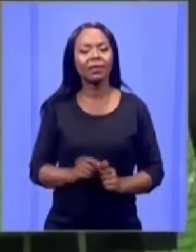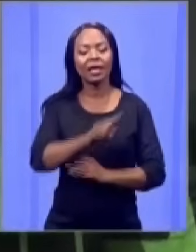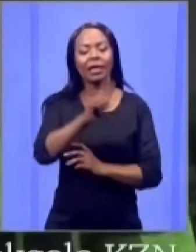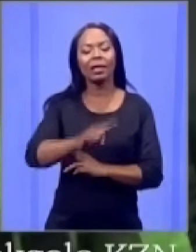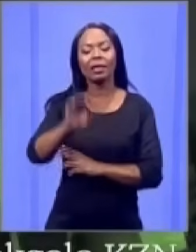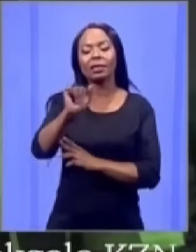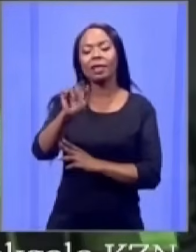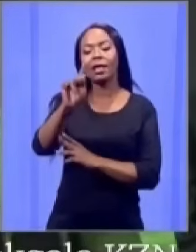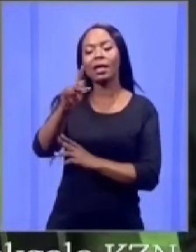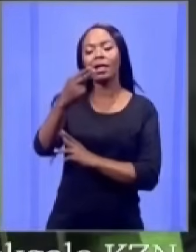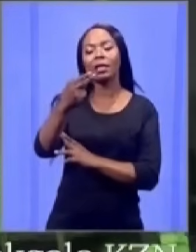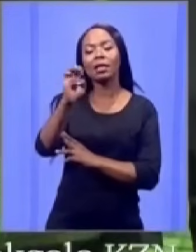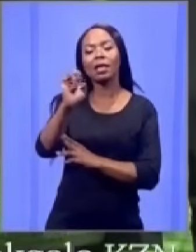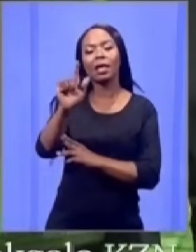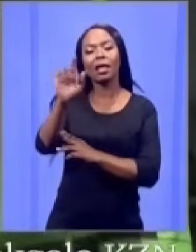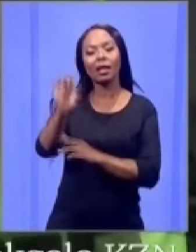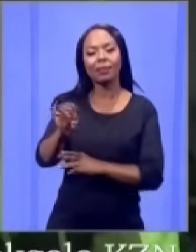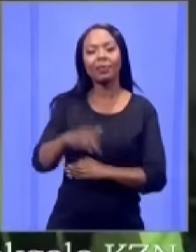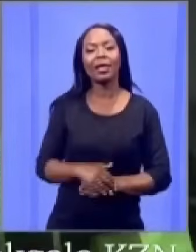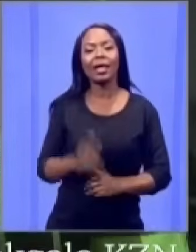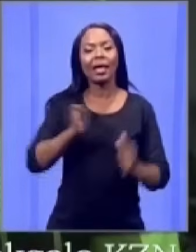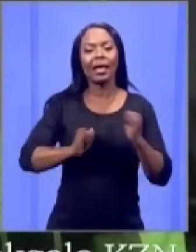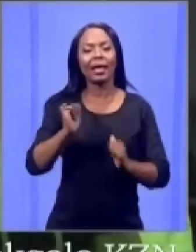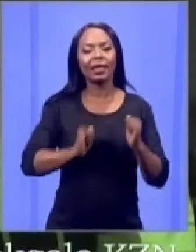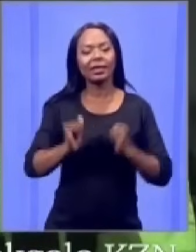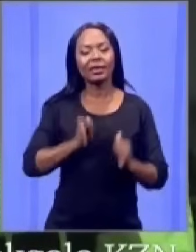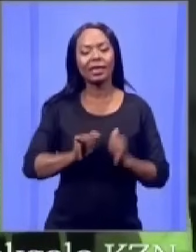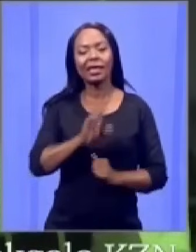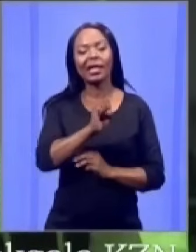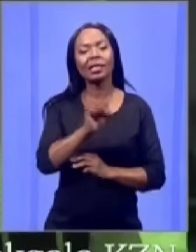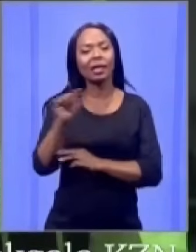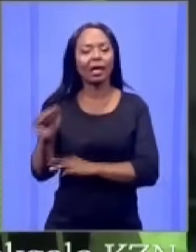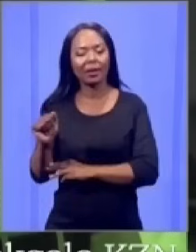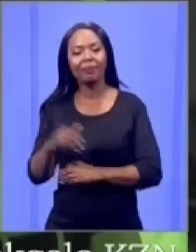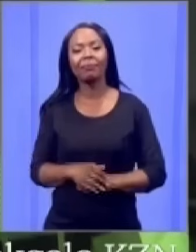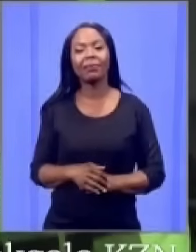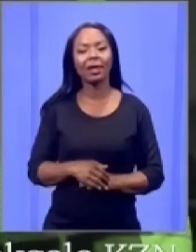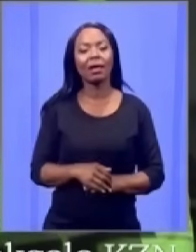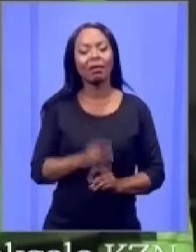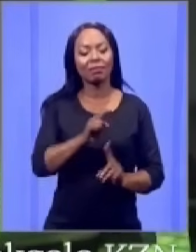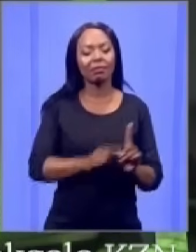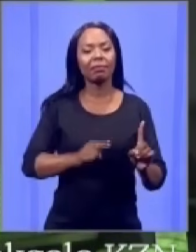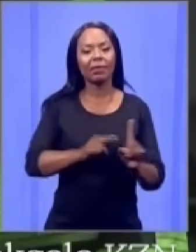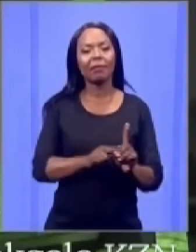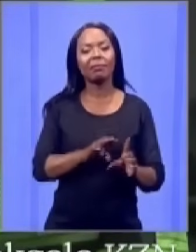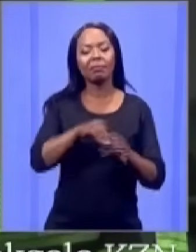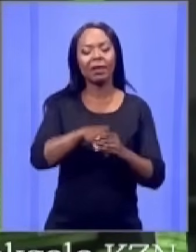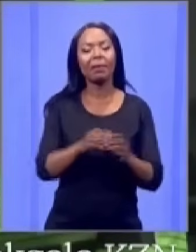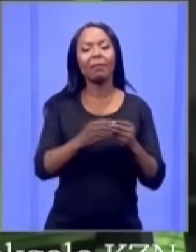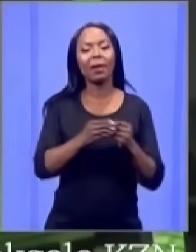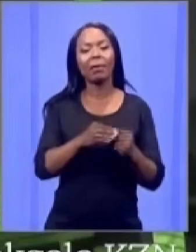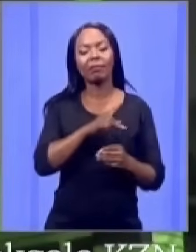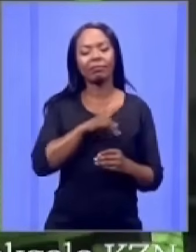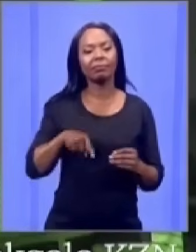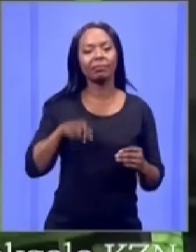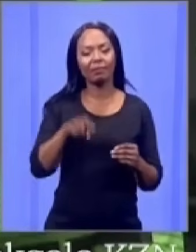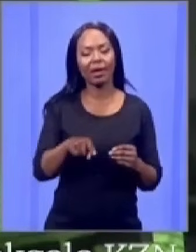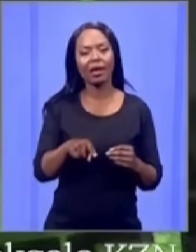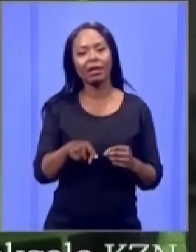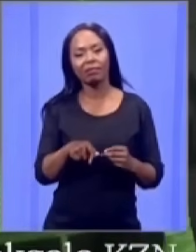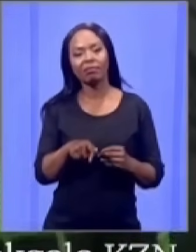Zwakhele Ngango as Action SA Premier Candidate to shake up the province of